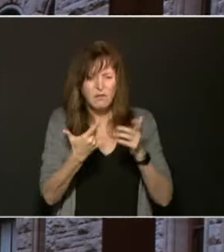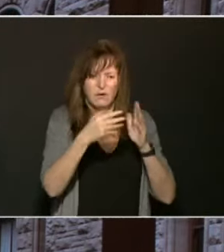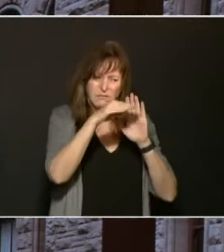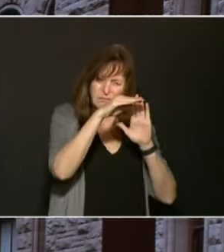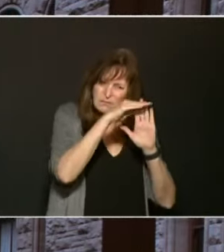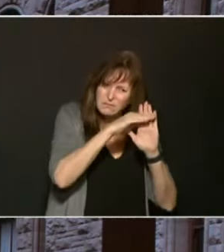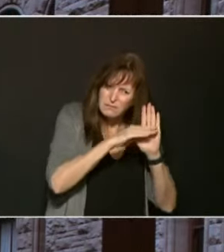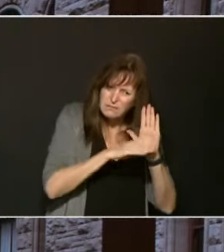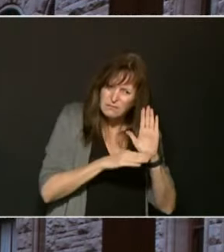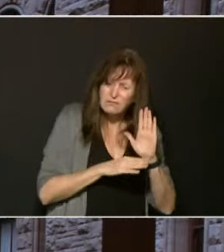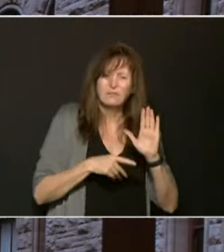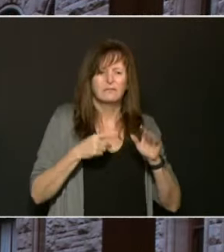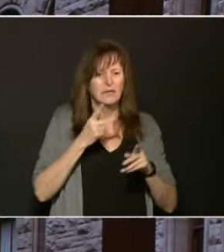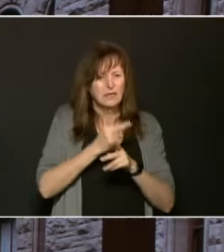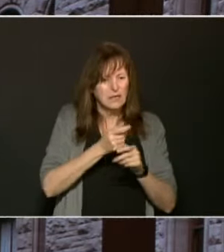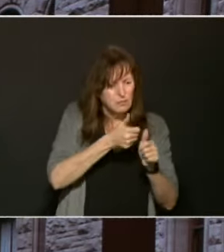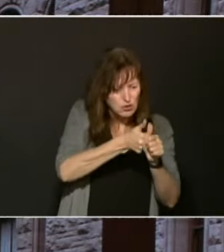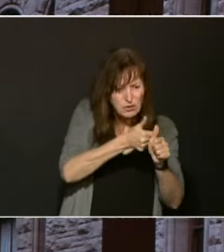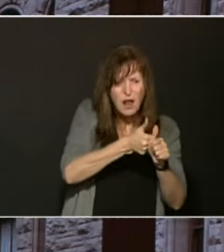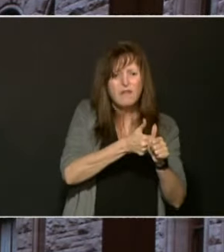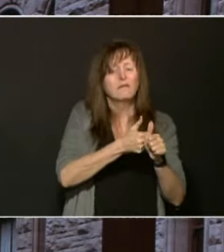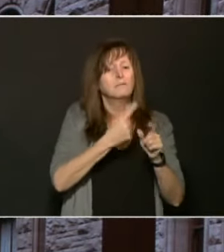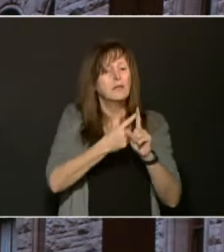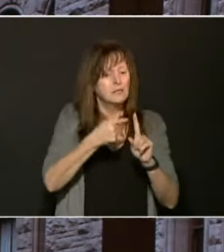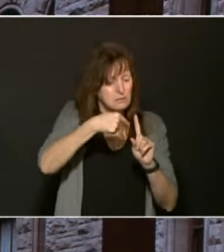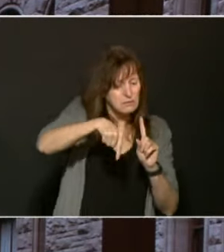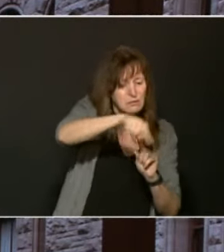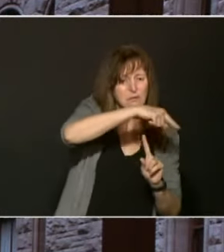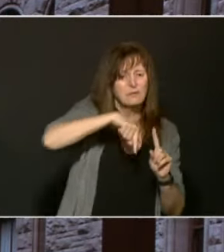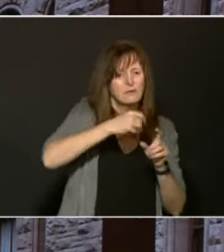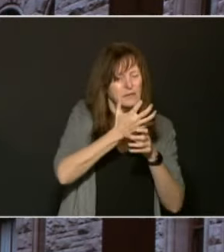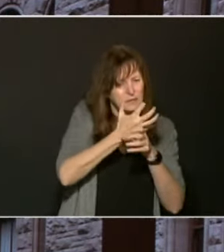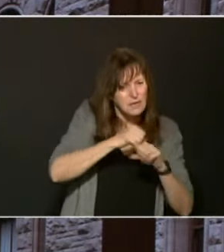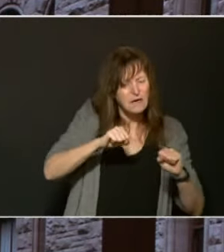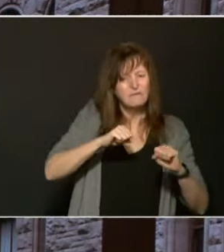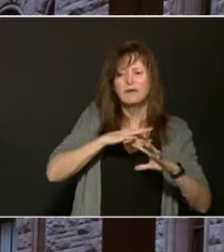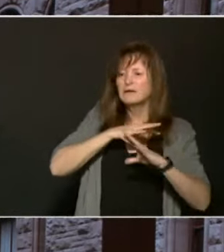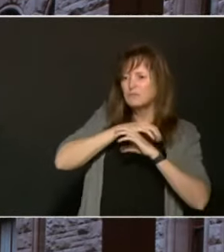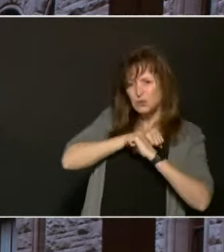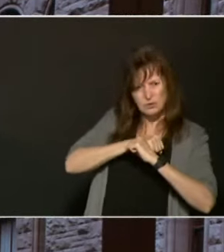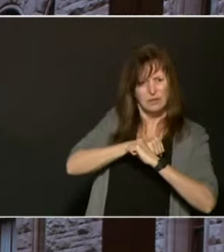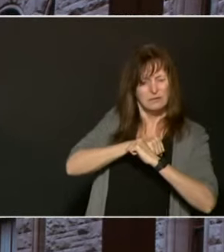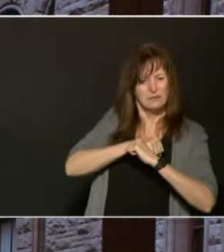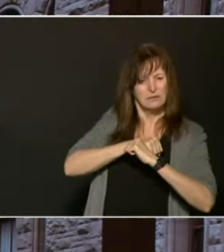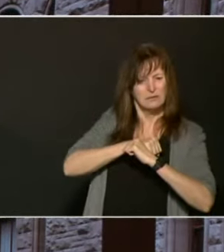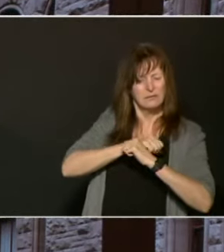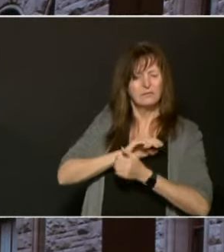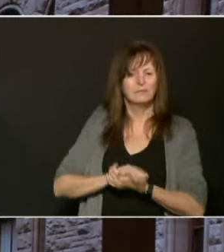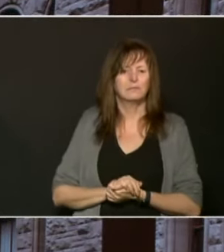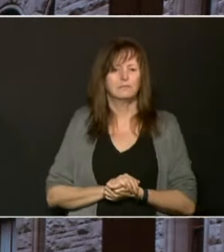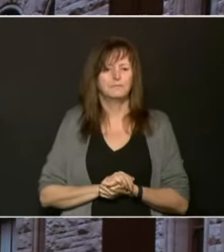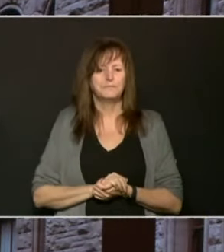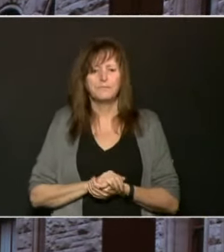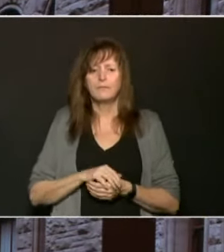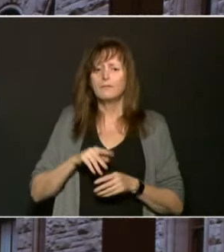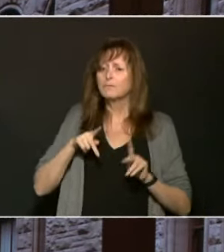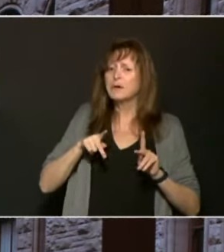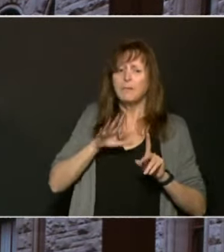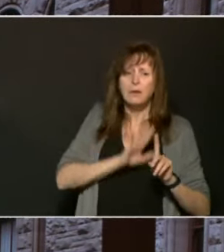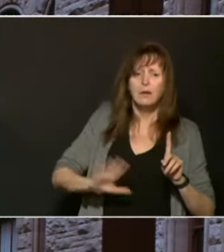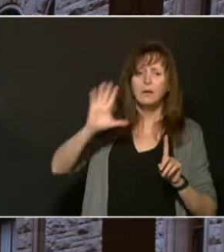protected. And I want to encourage all Ontarians who have not yet received their first dose of vaccine